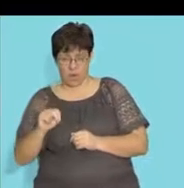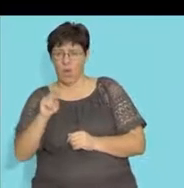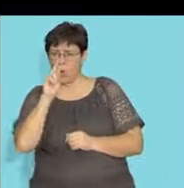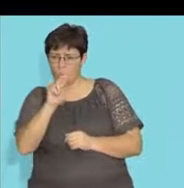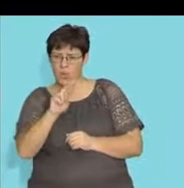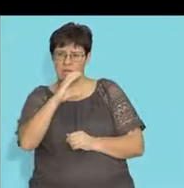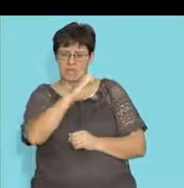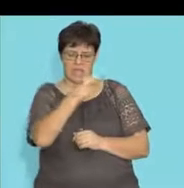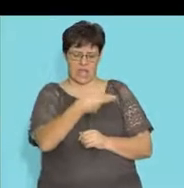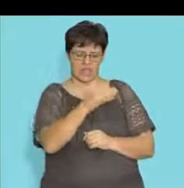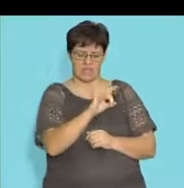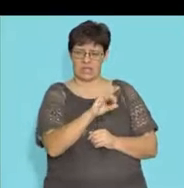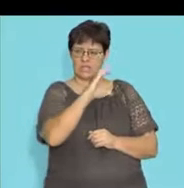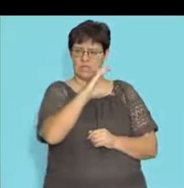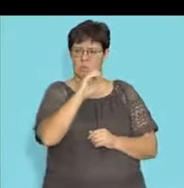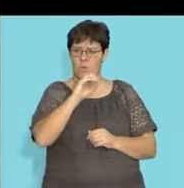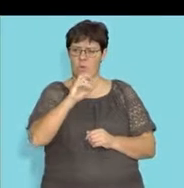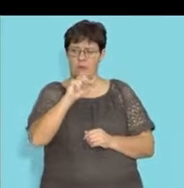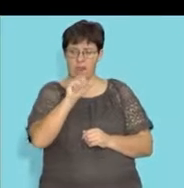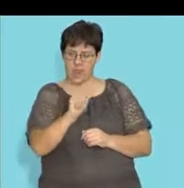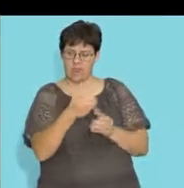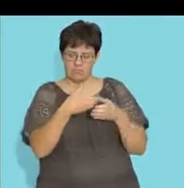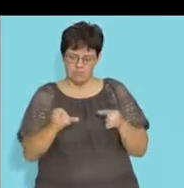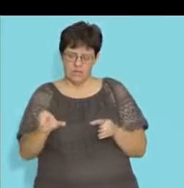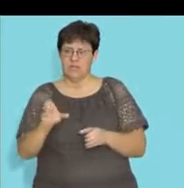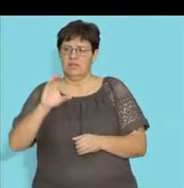sodium acetate that breaks up into